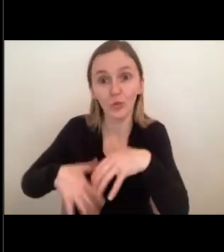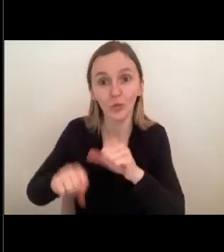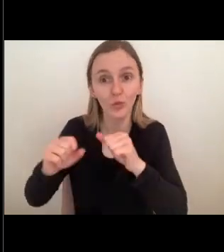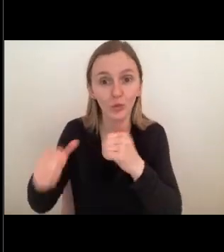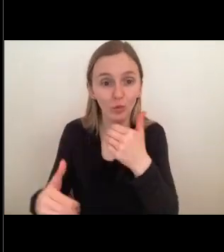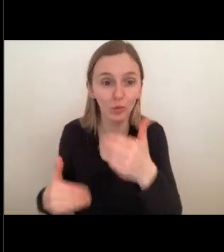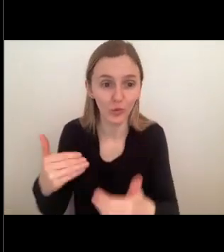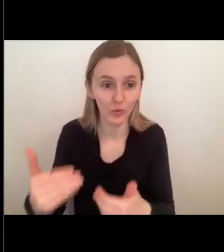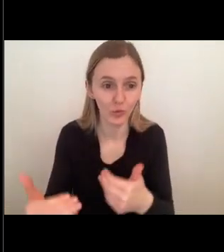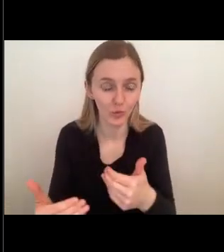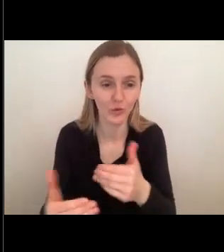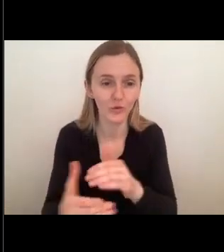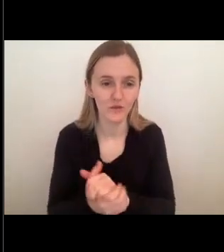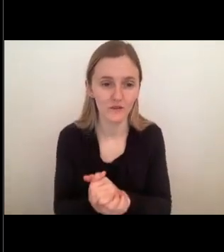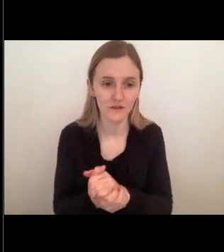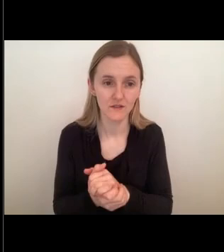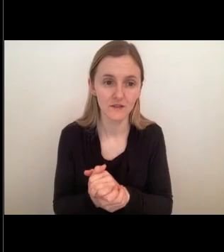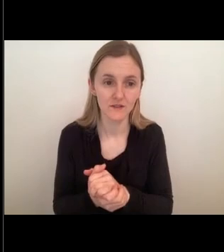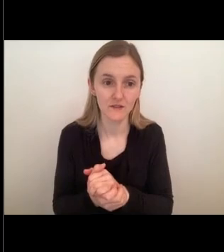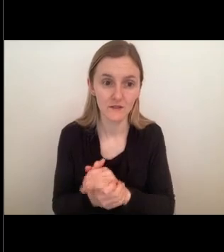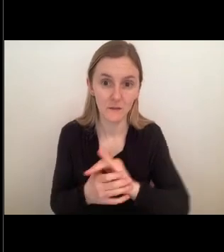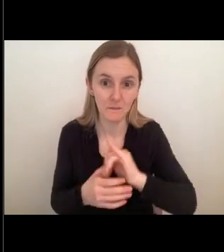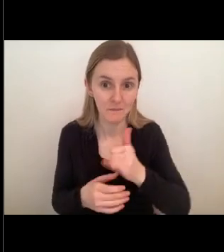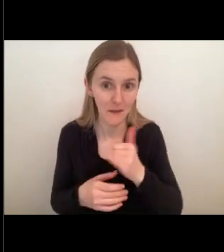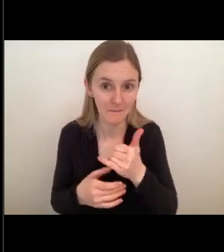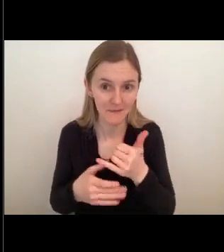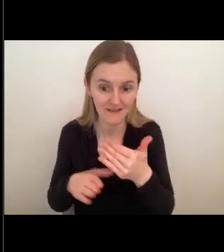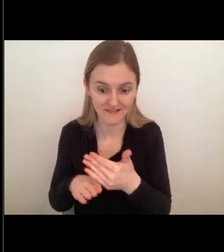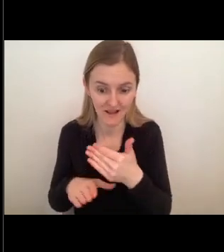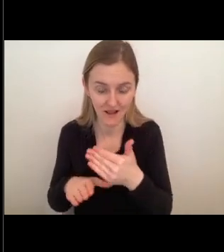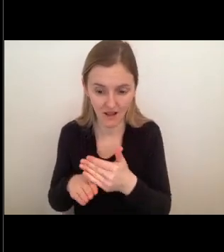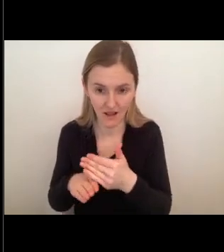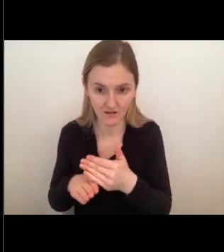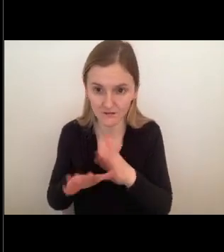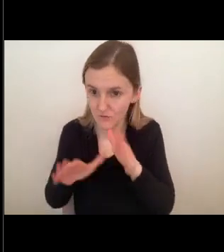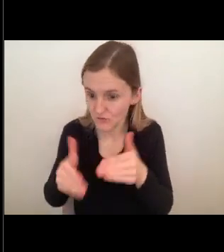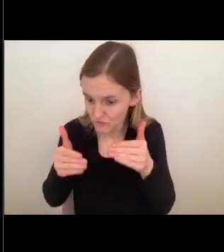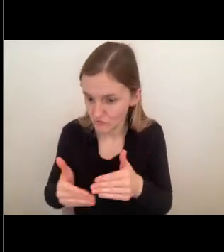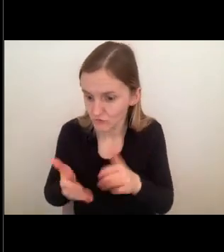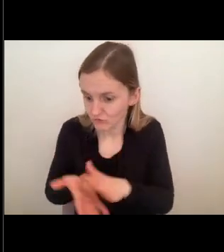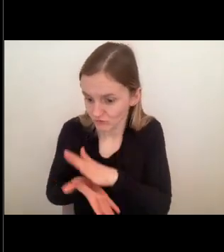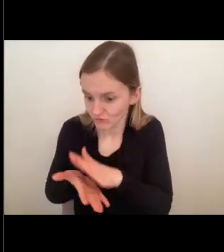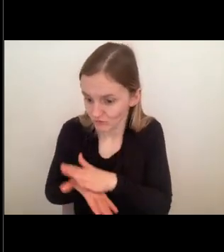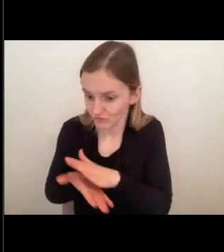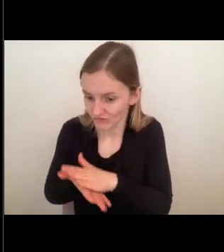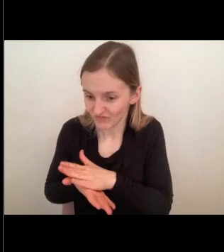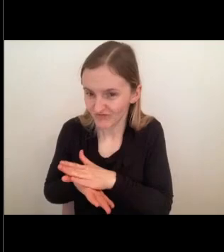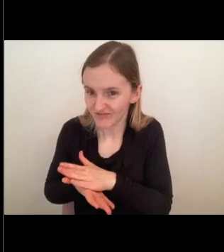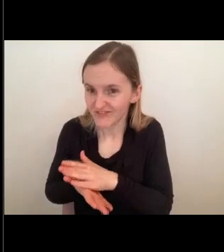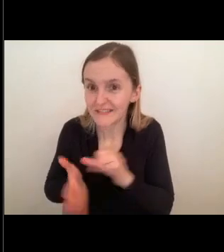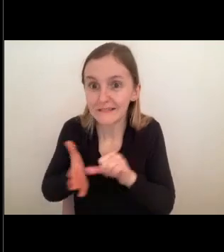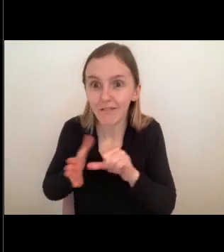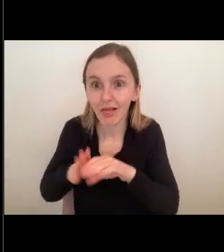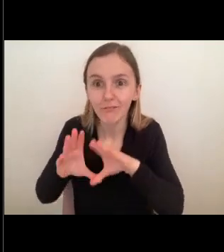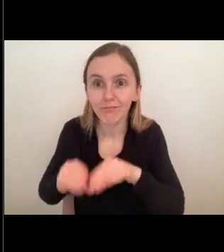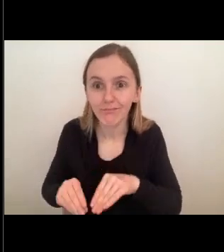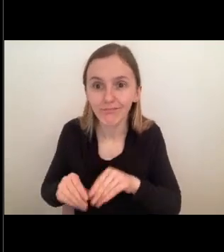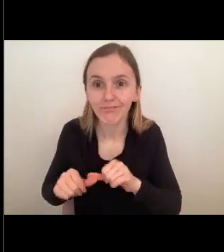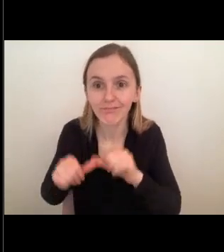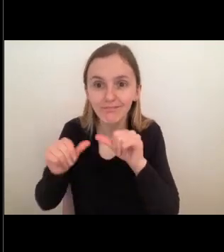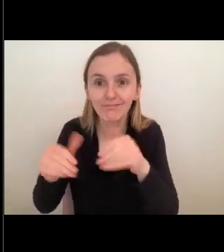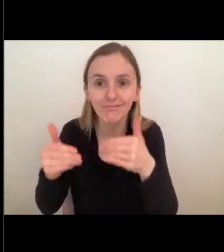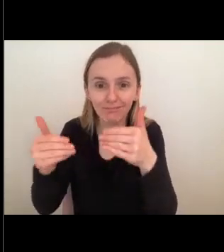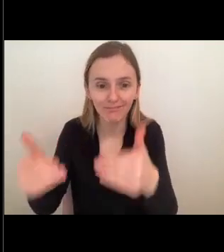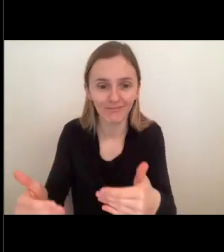it's the task that they're doing is something that they enjoy, something that they're engaged in. And then organisation,